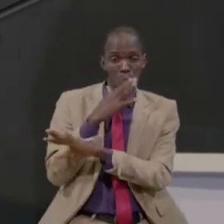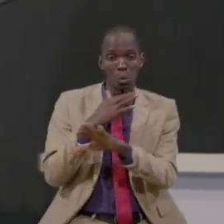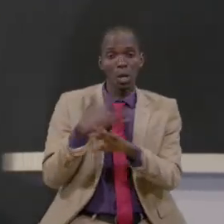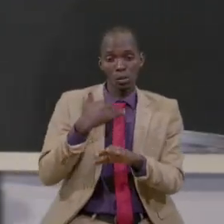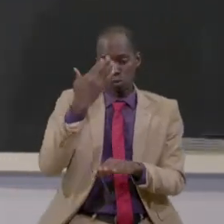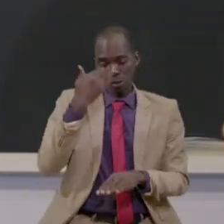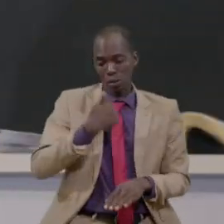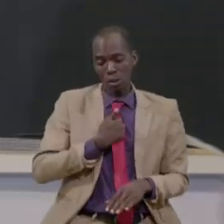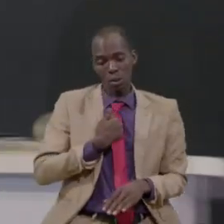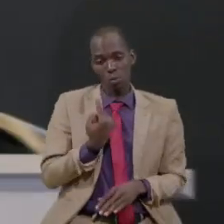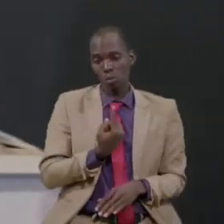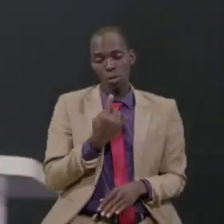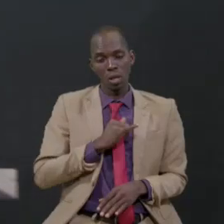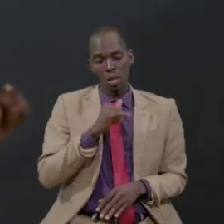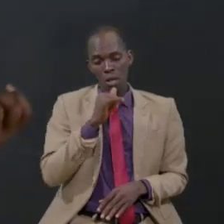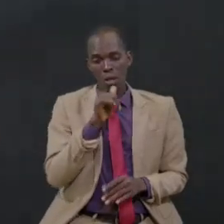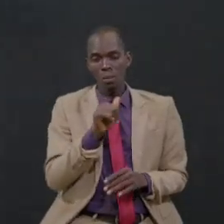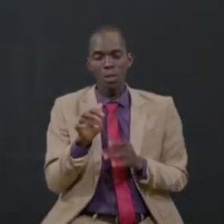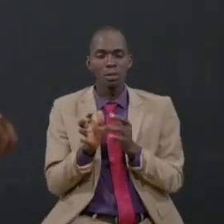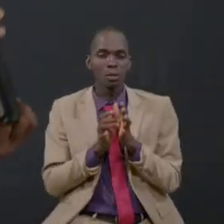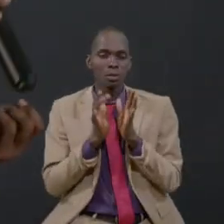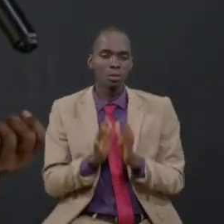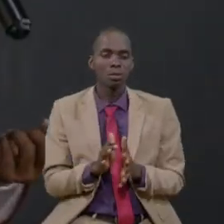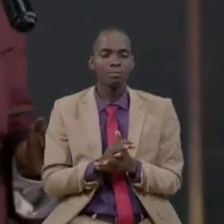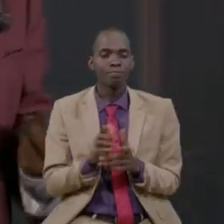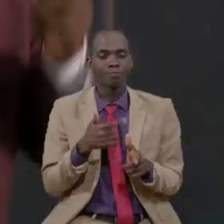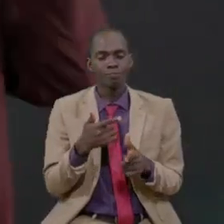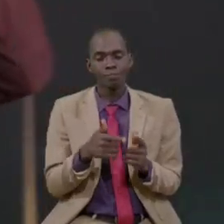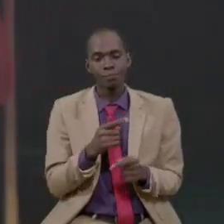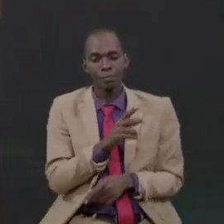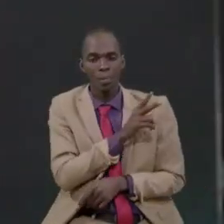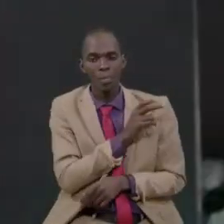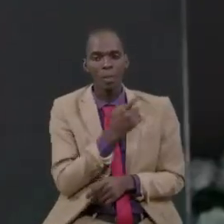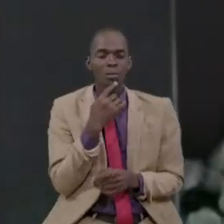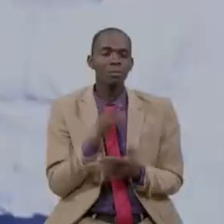a Christian. So they said, which church do you go?